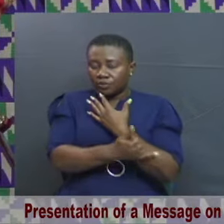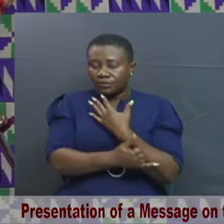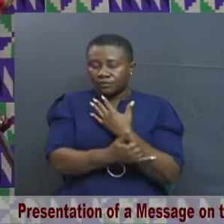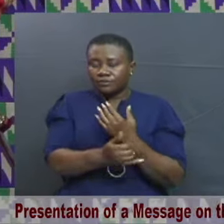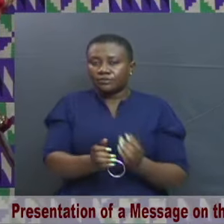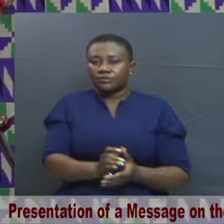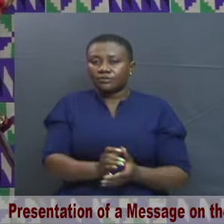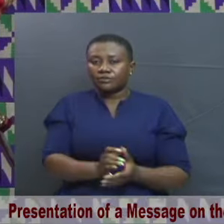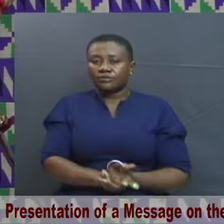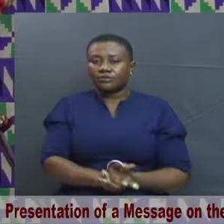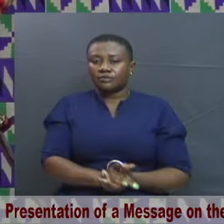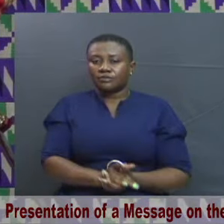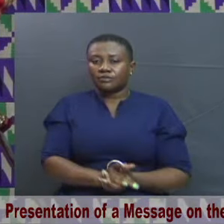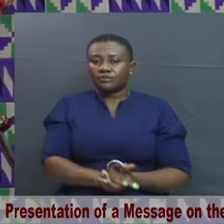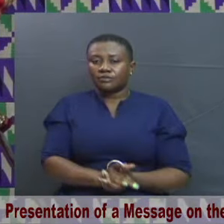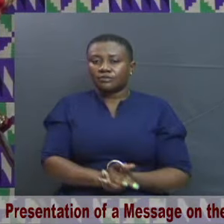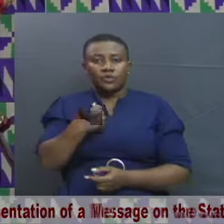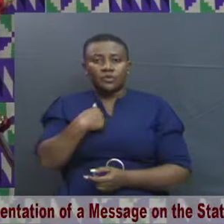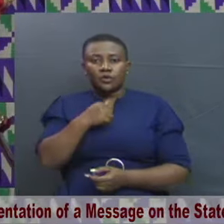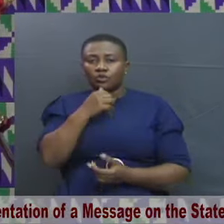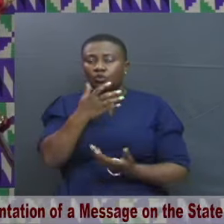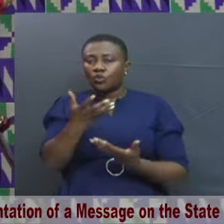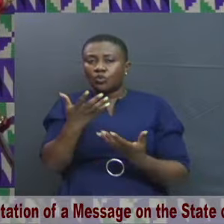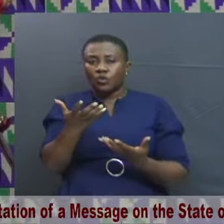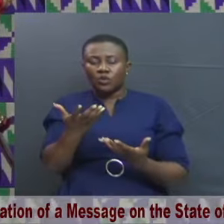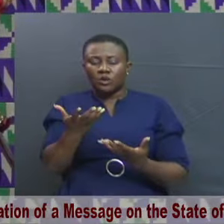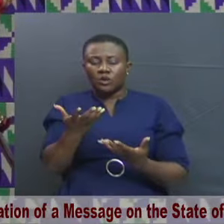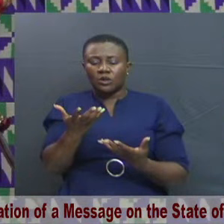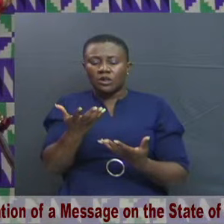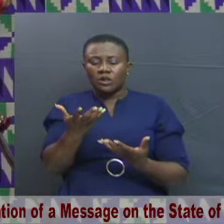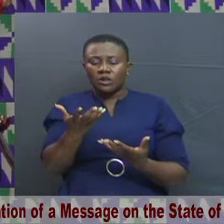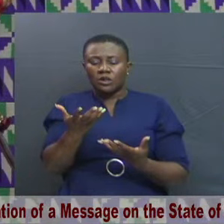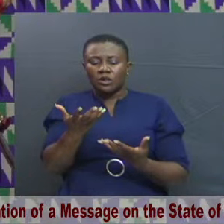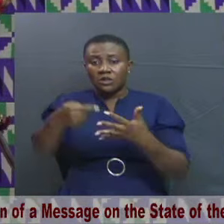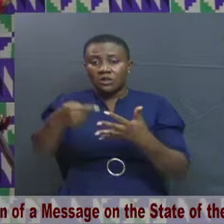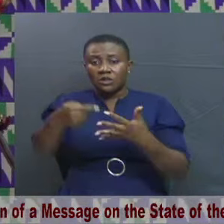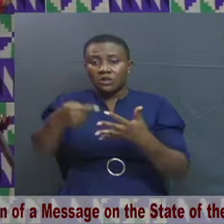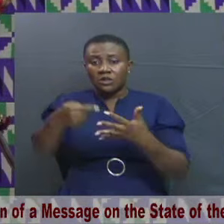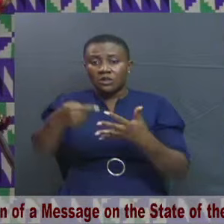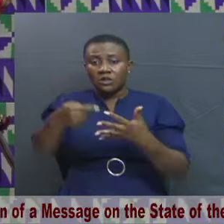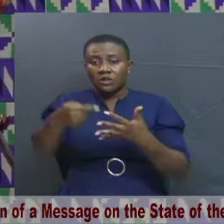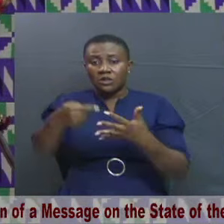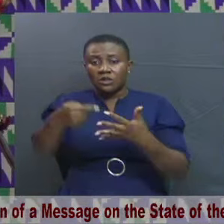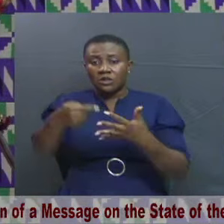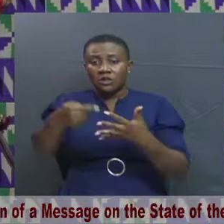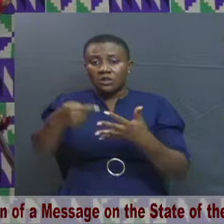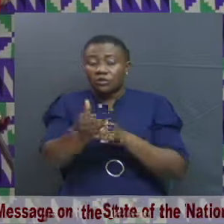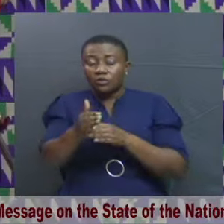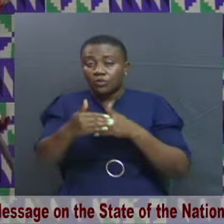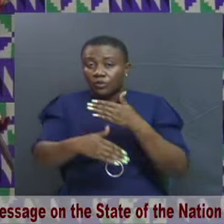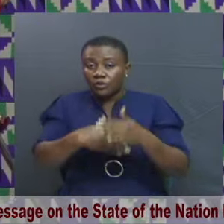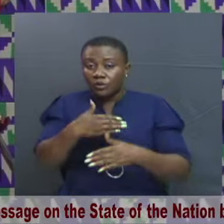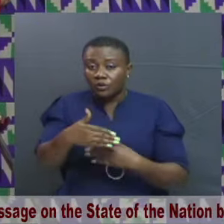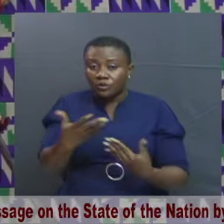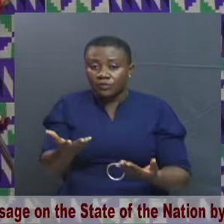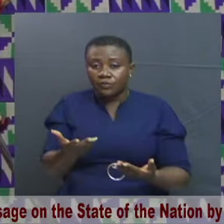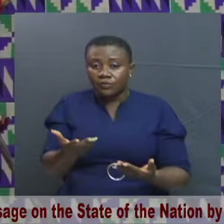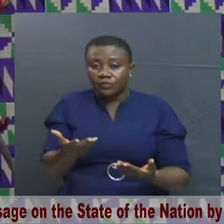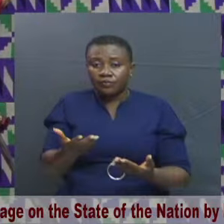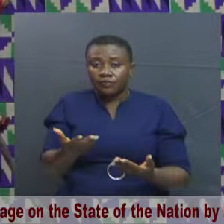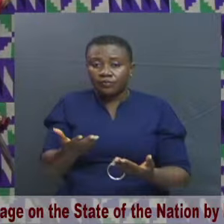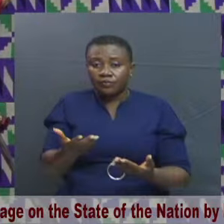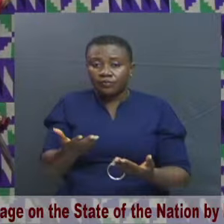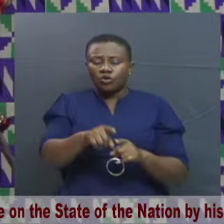country I do not intend to go through the long even of interesting process of enumerating the